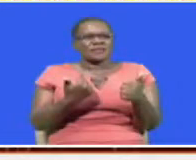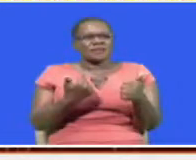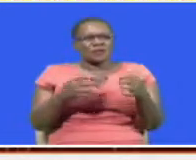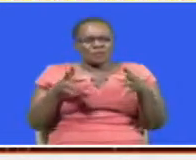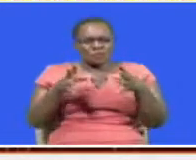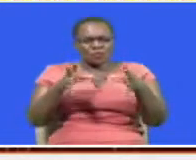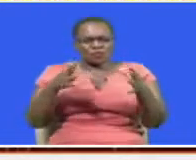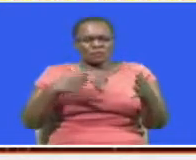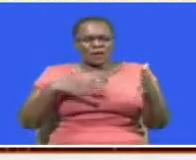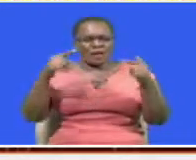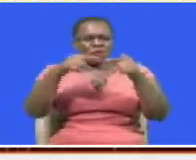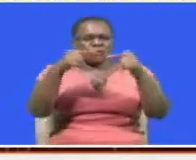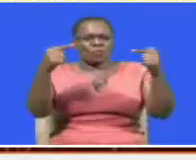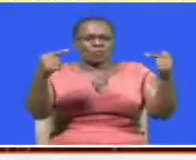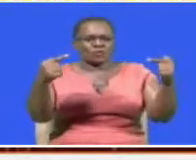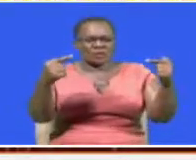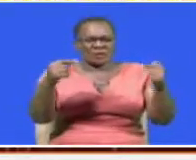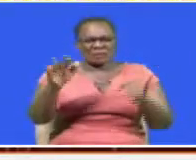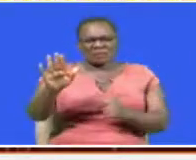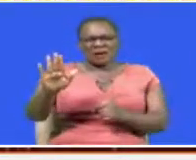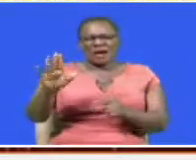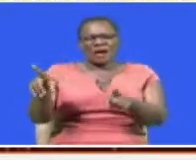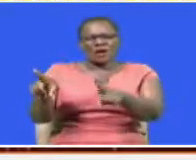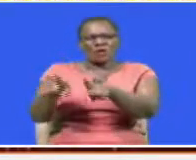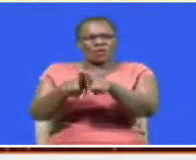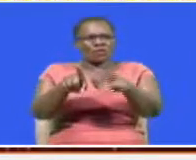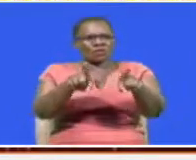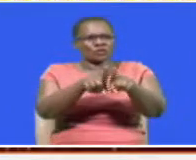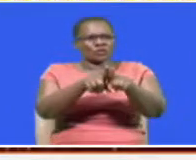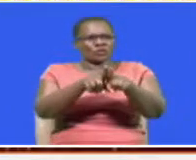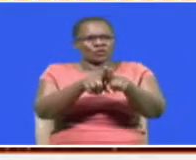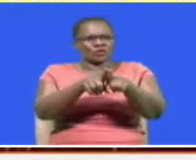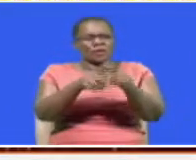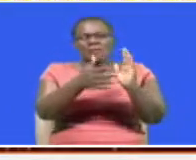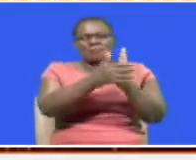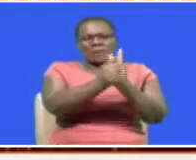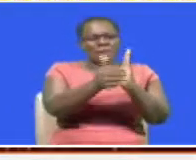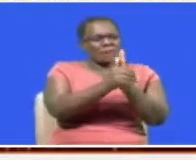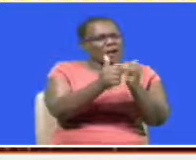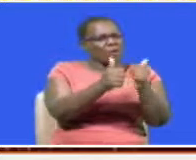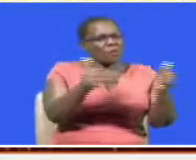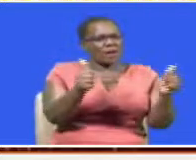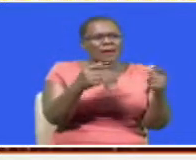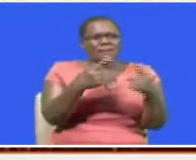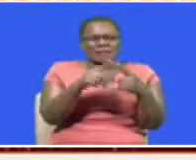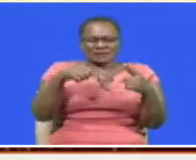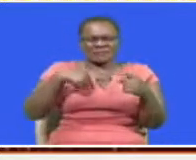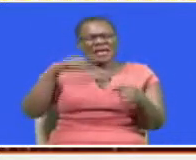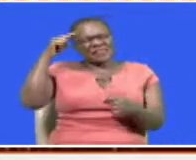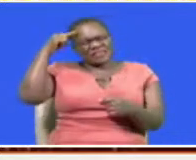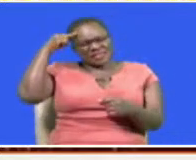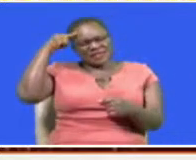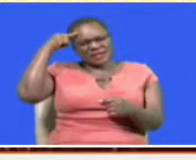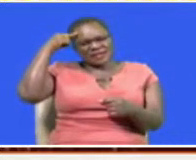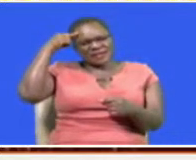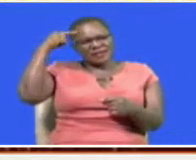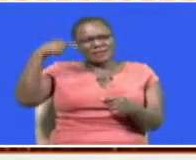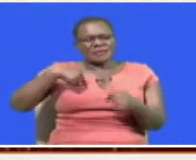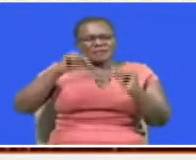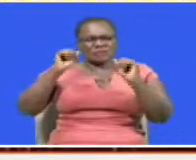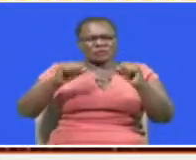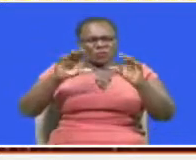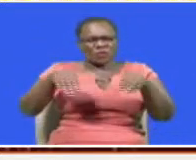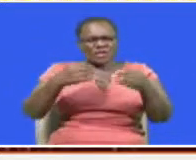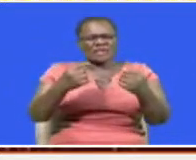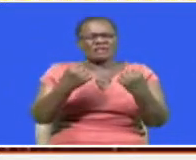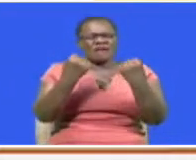push my opponent. She's also a well experienced player, but I think that I was able to give her a